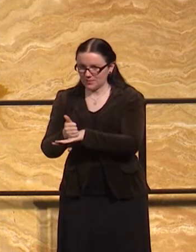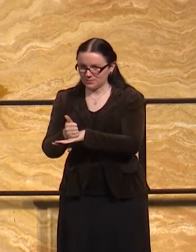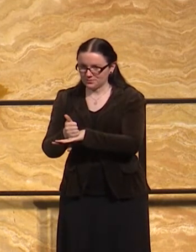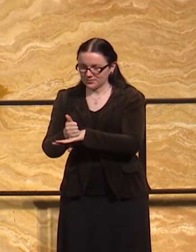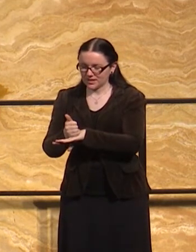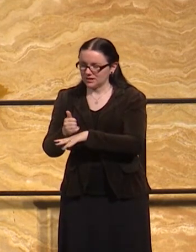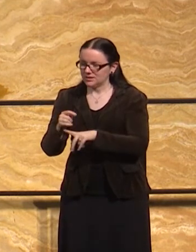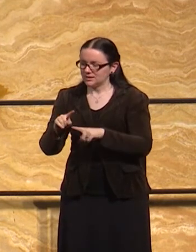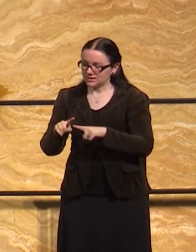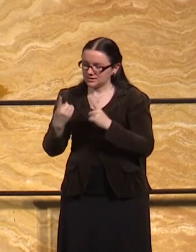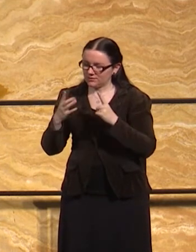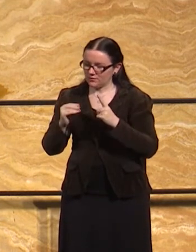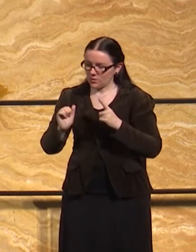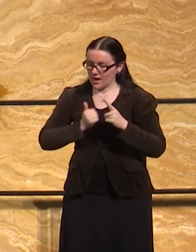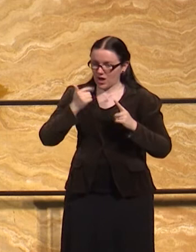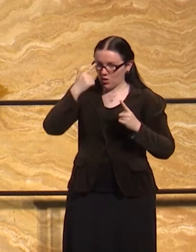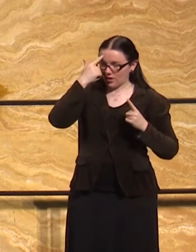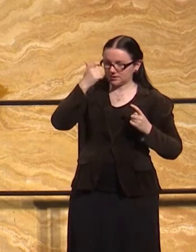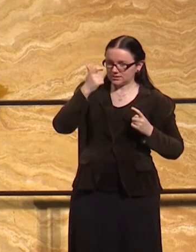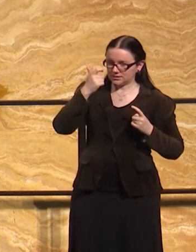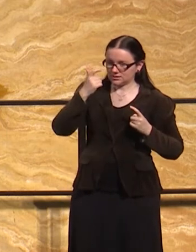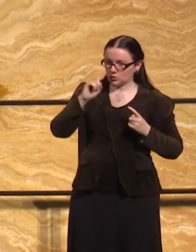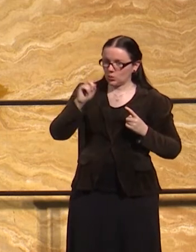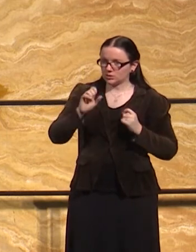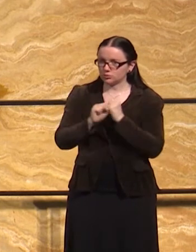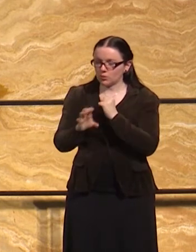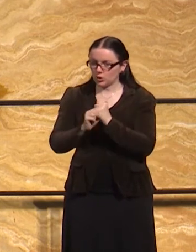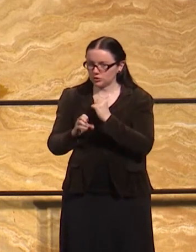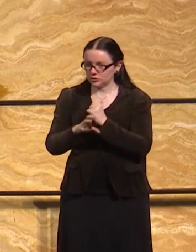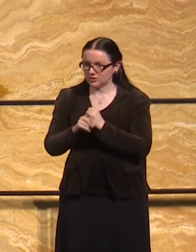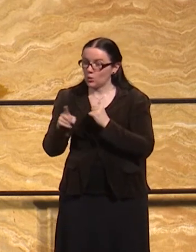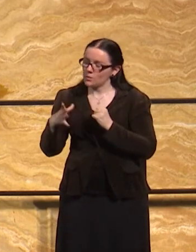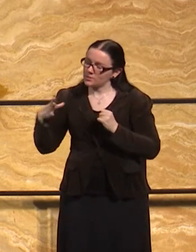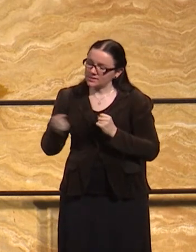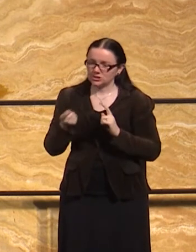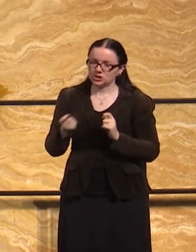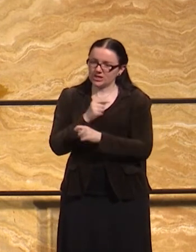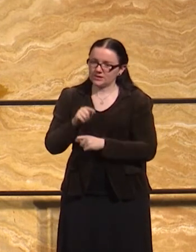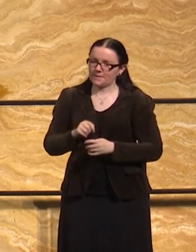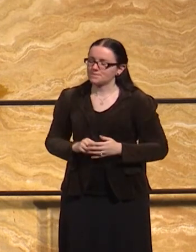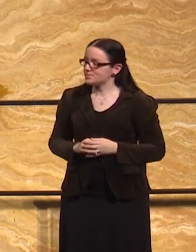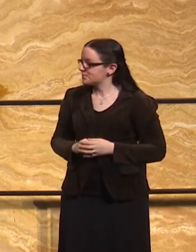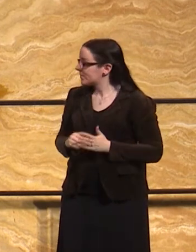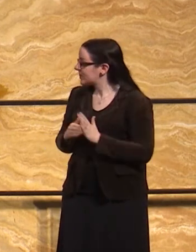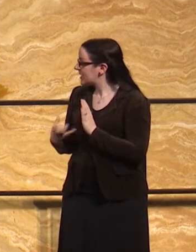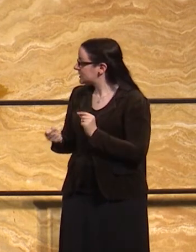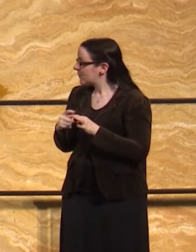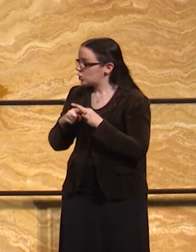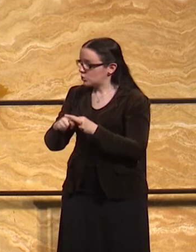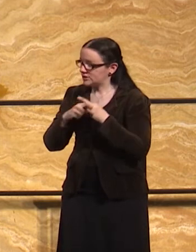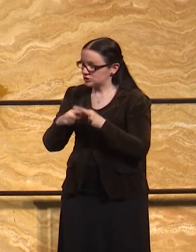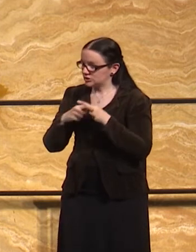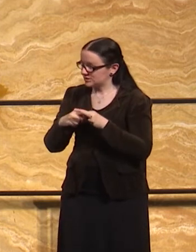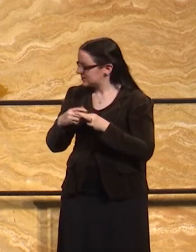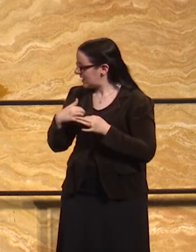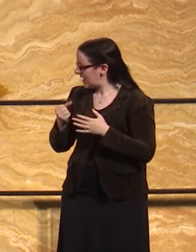the sort of ideals that we all believe in and want to promote. And that's what needs to change. So we're going to take some of the questions from the audience now. I've been